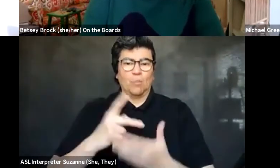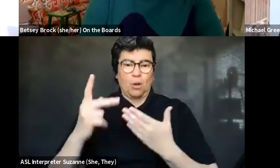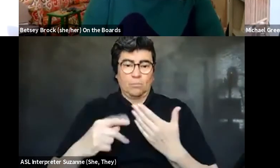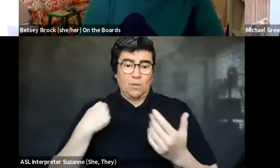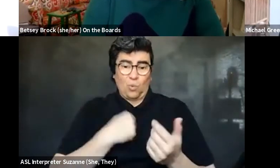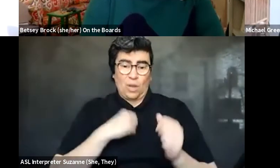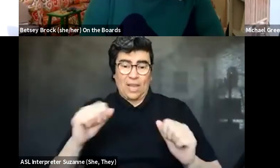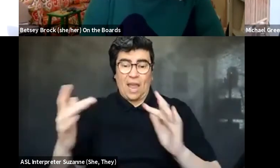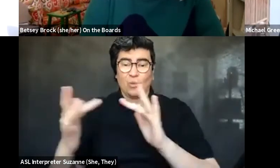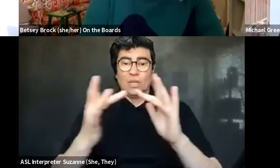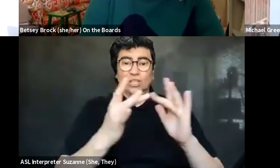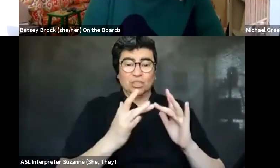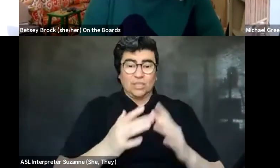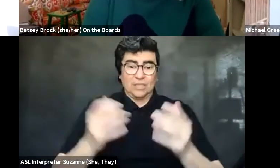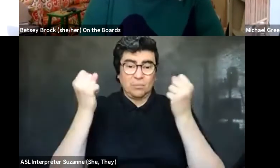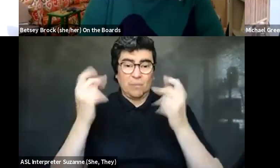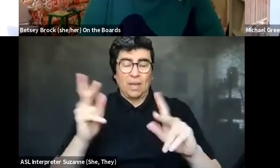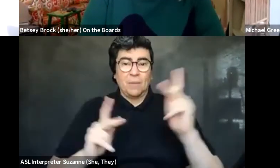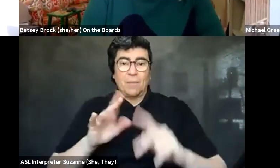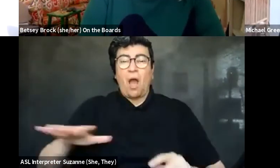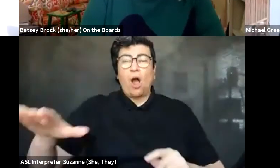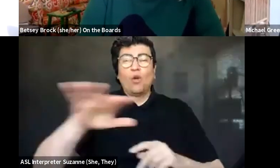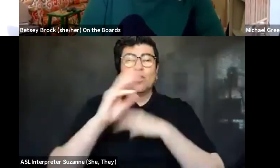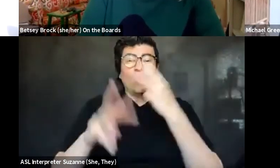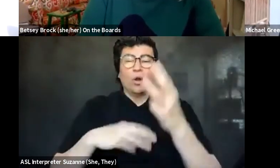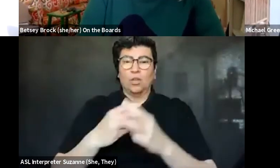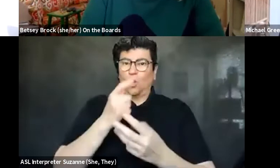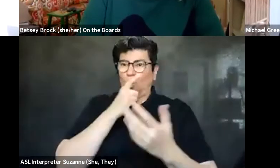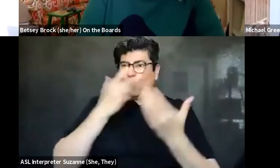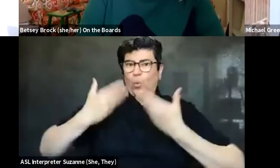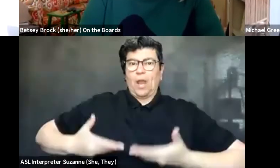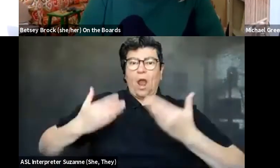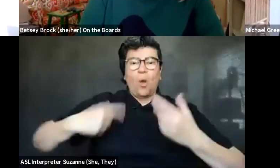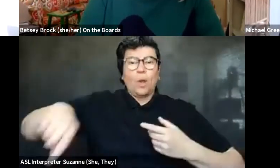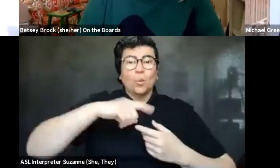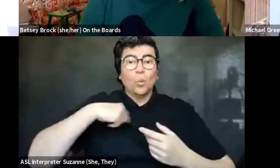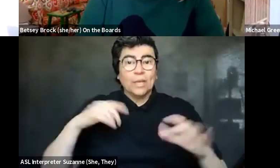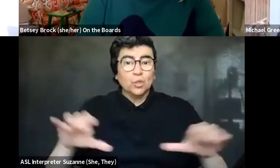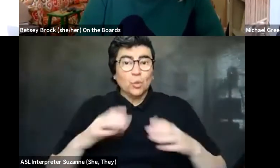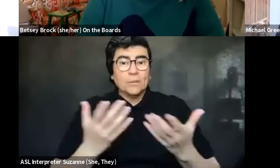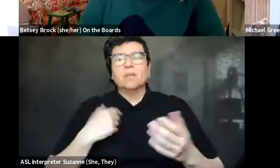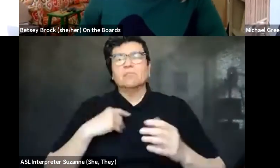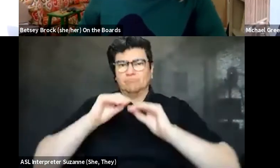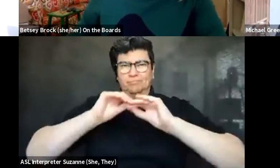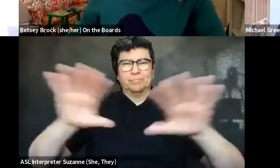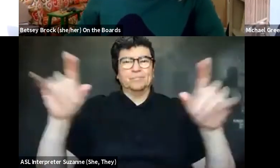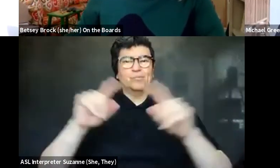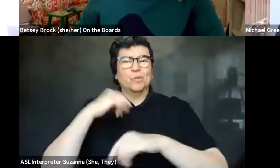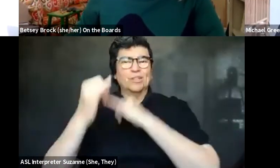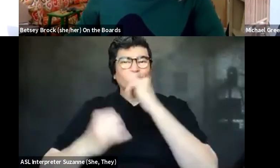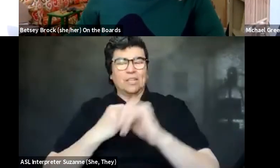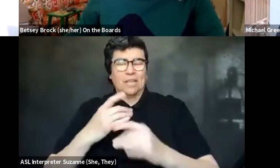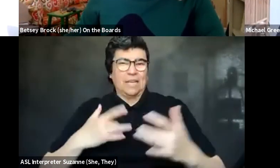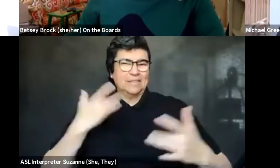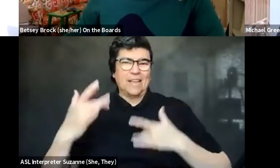a lot more people around the world about who we are when we do things. So we found that out and it's exciting. So we want